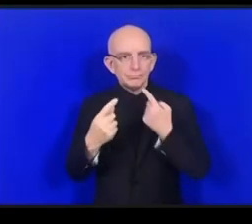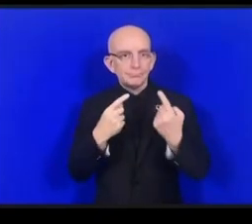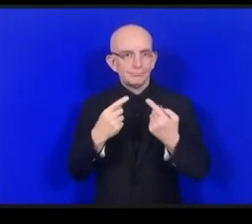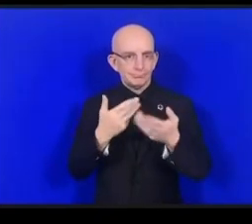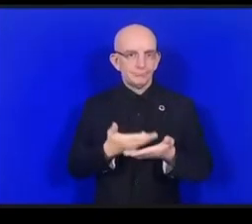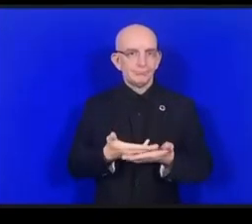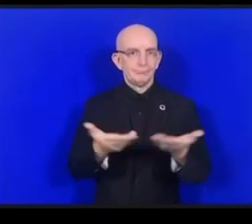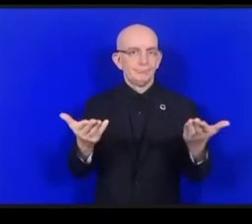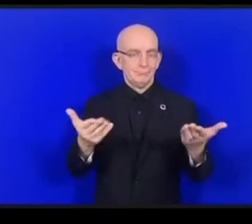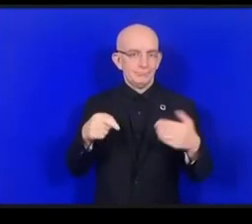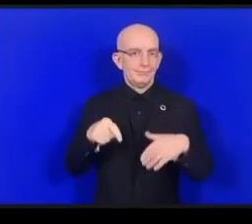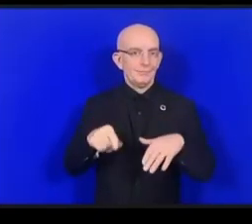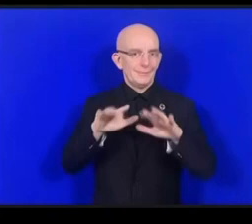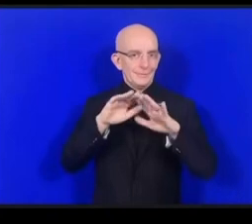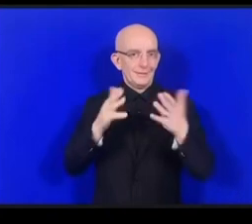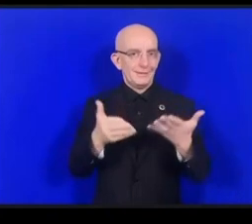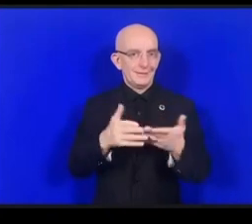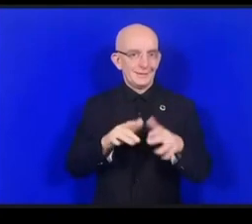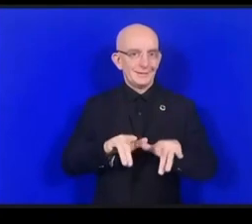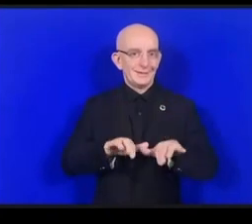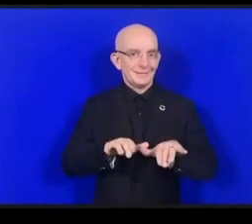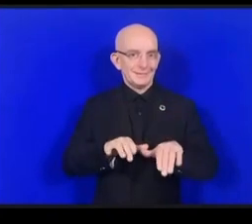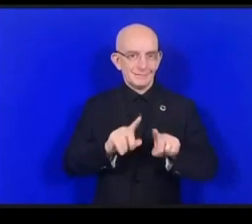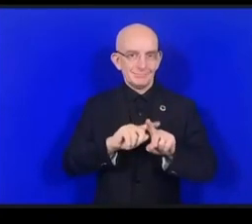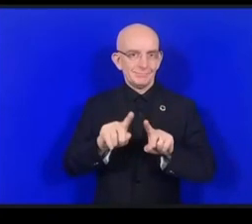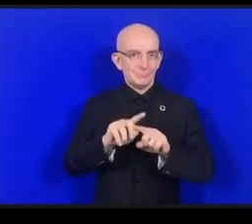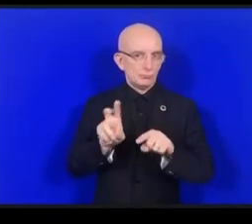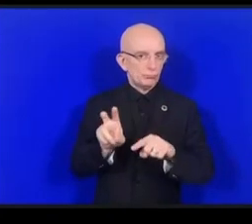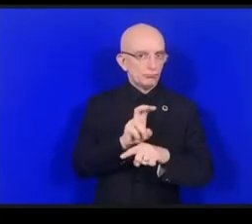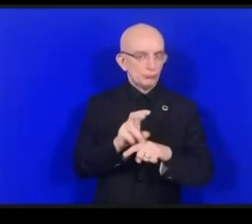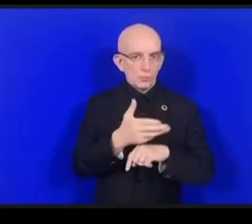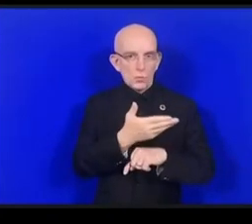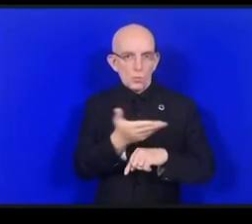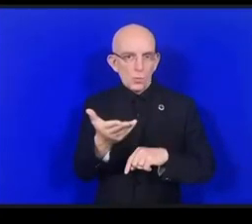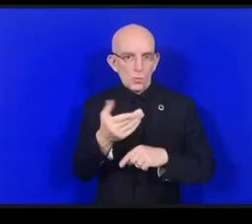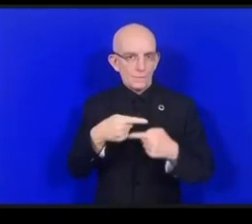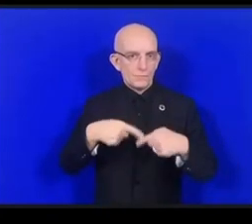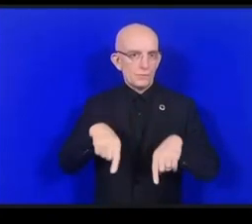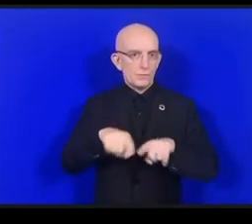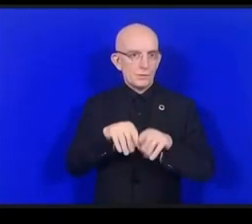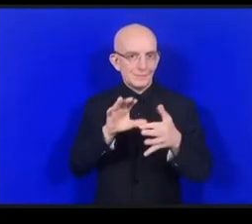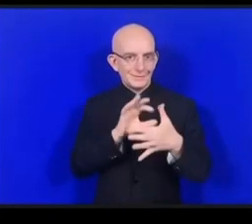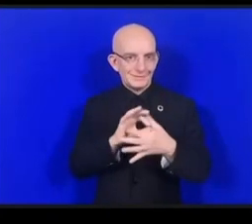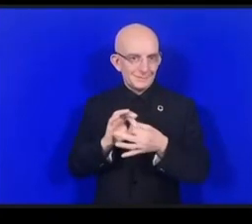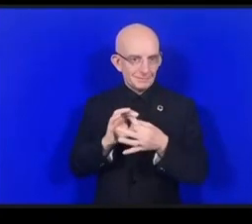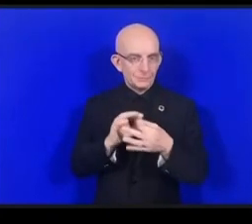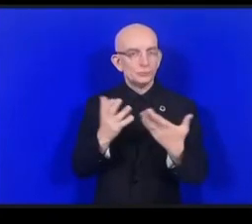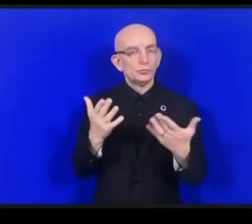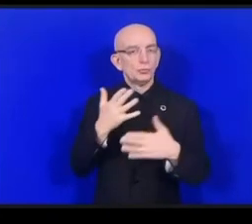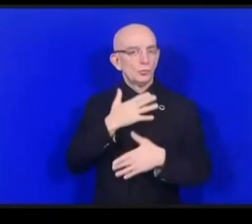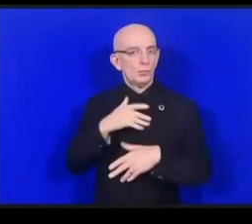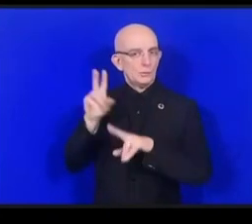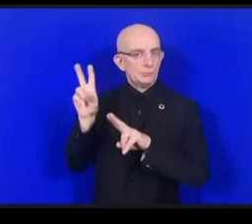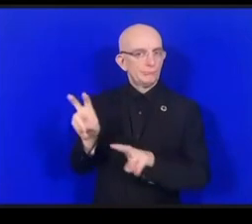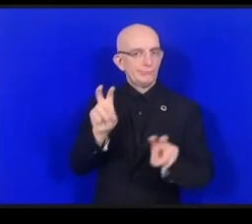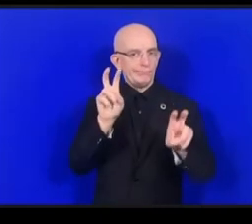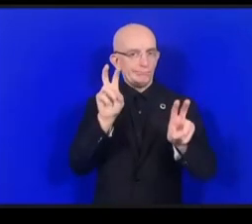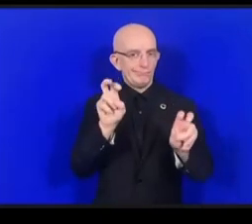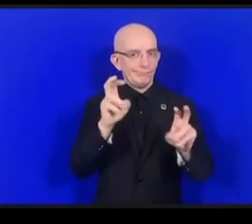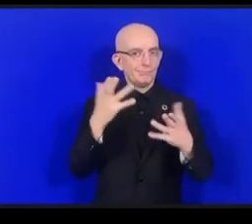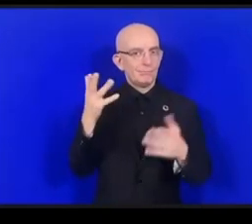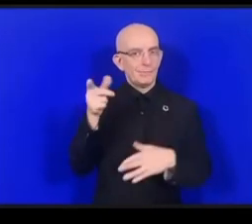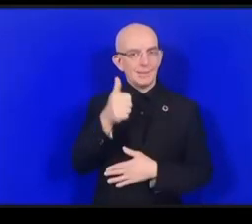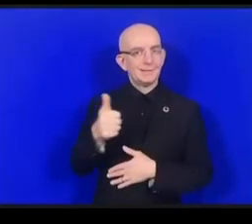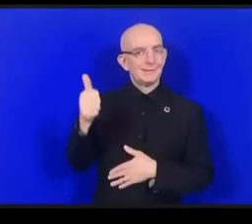Affairs, Mr. Juan Huali, I hope I pronounced that right, has said in setting the agenda for the